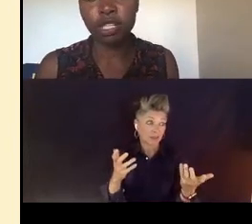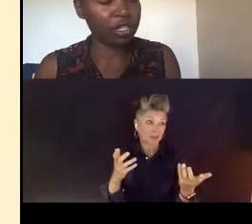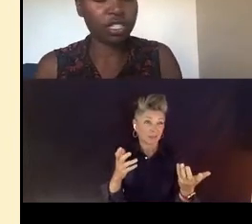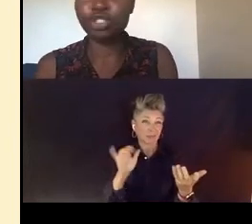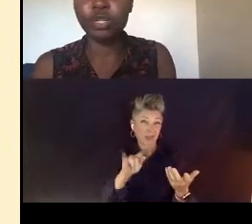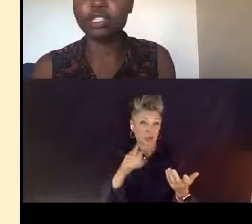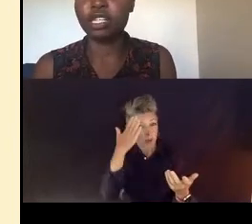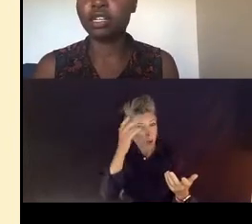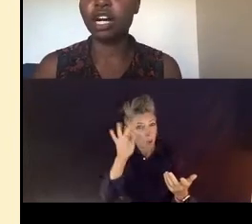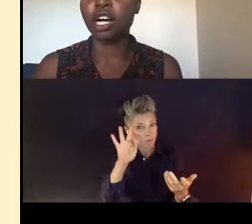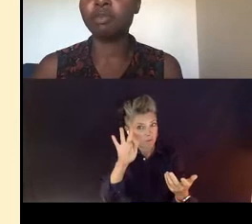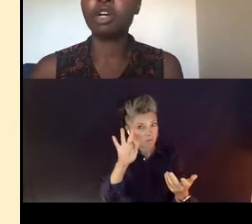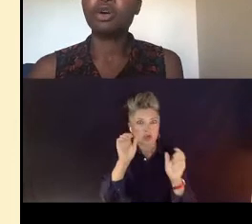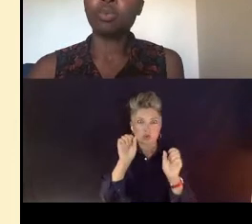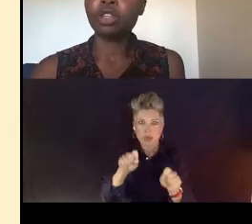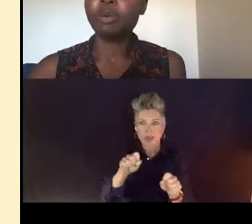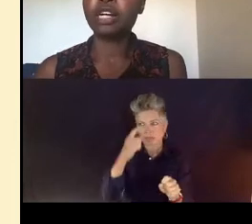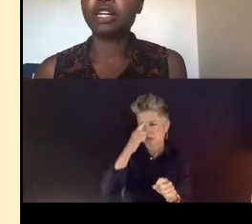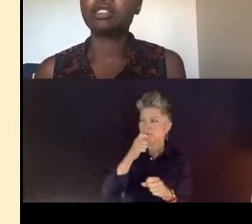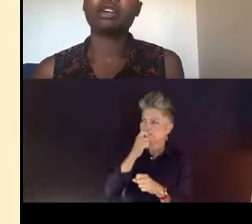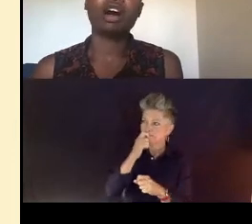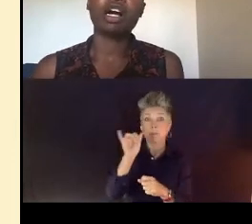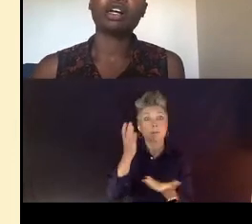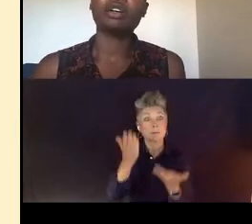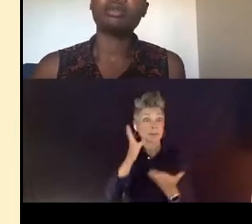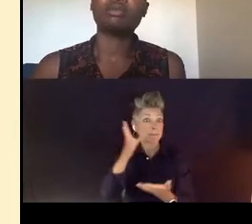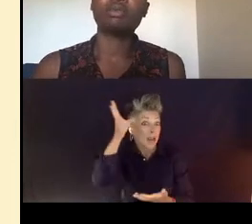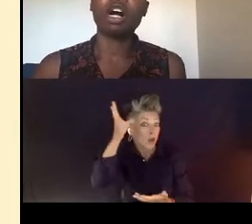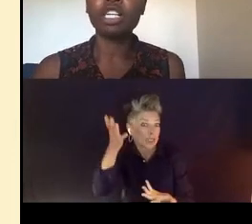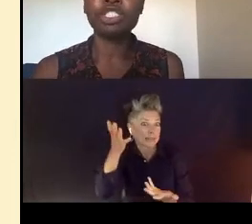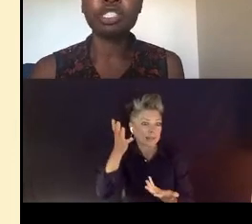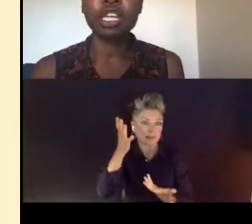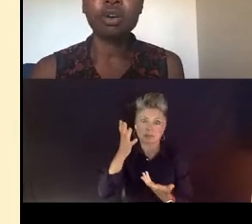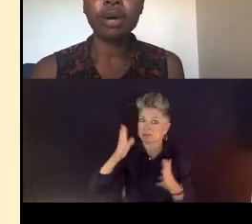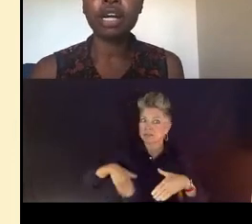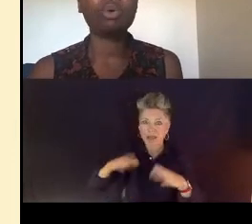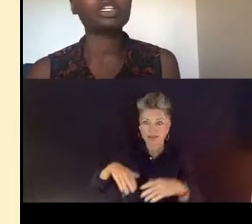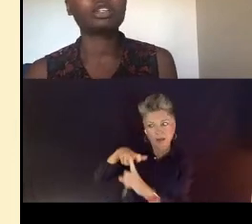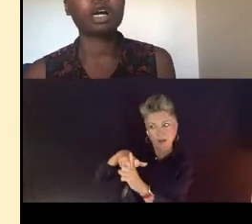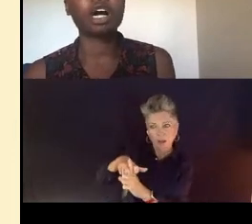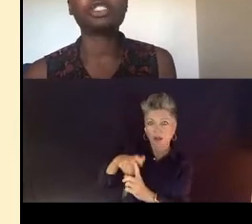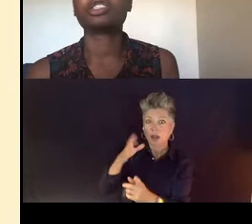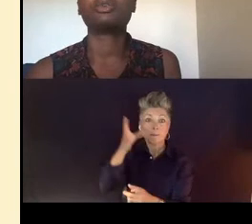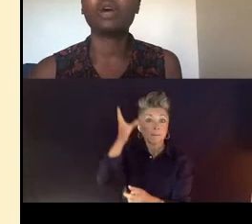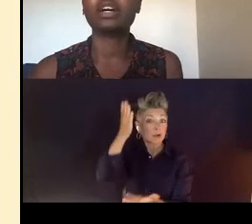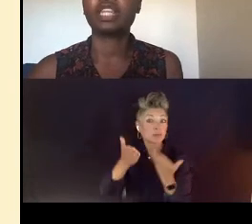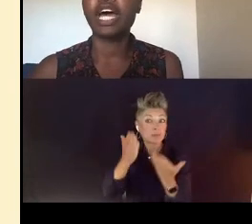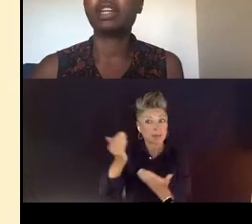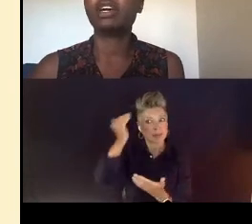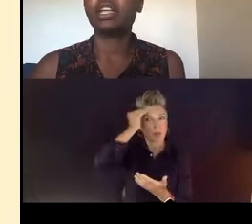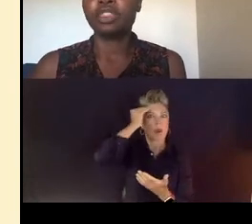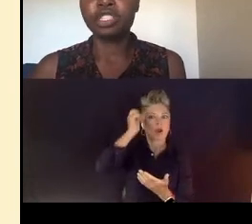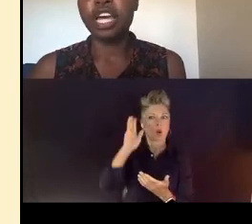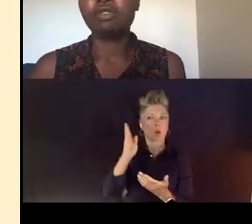untapped constituency. Whether parents are consciously aware or subconsciously aware